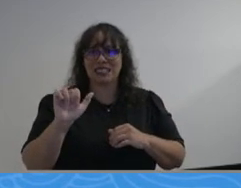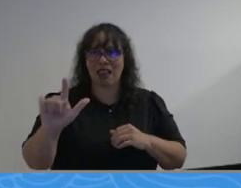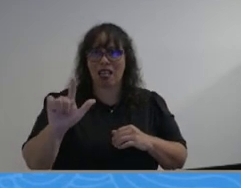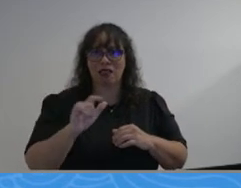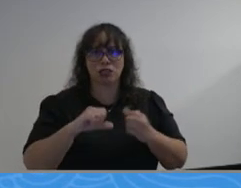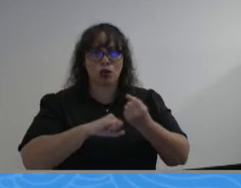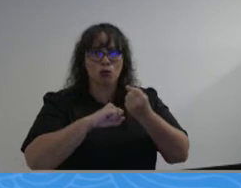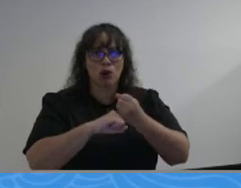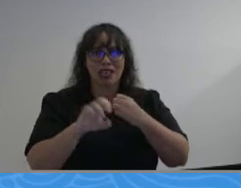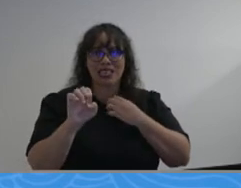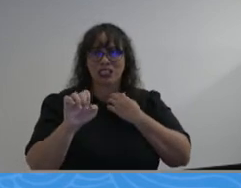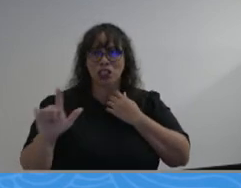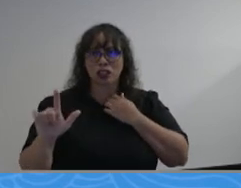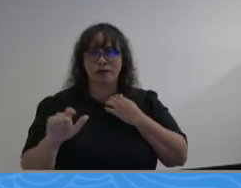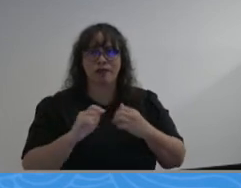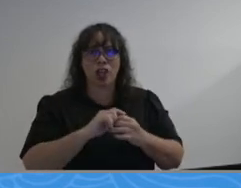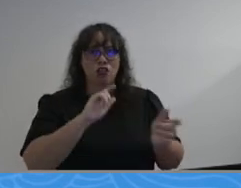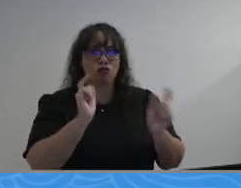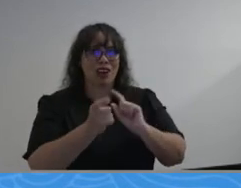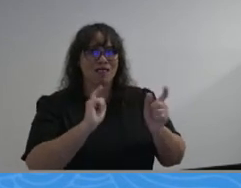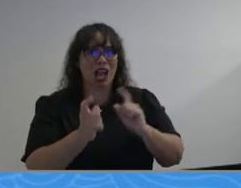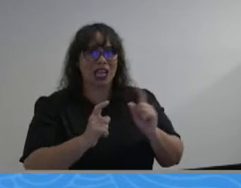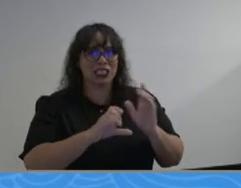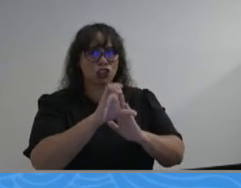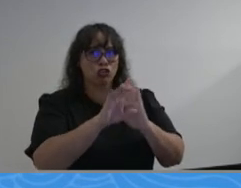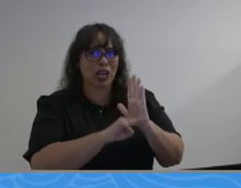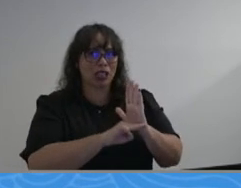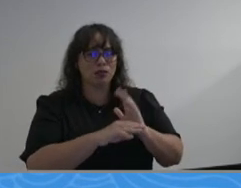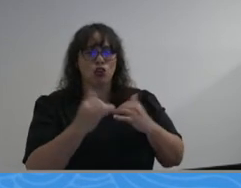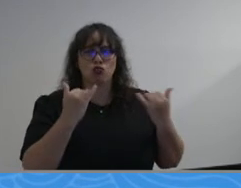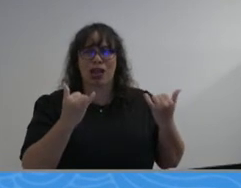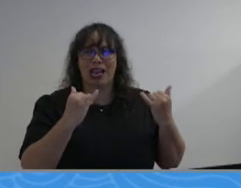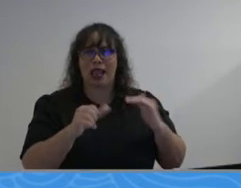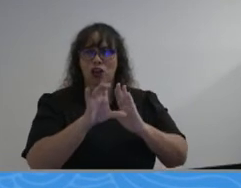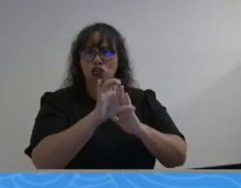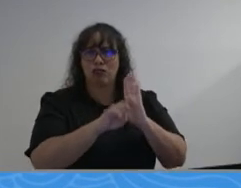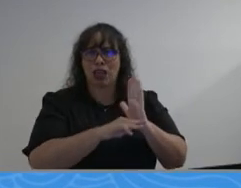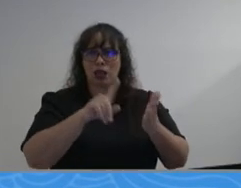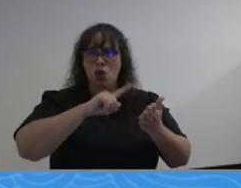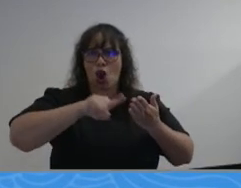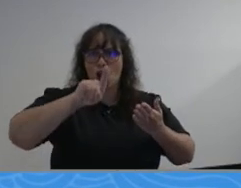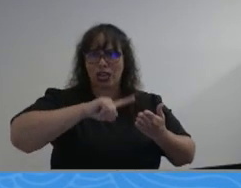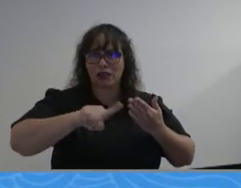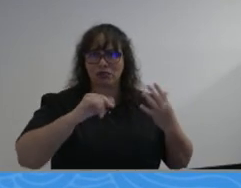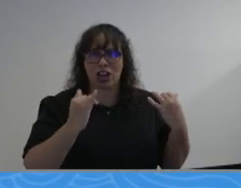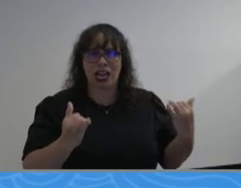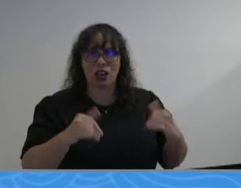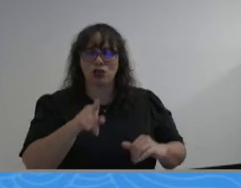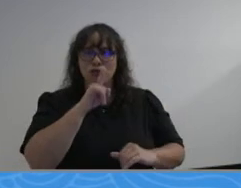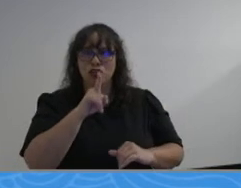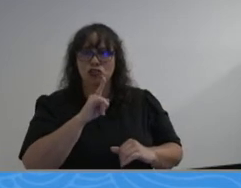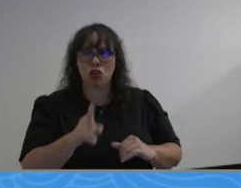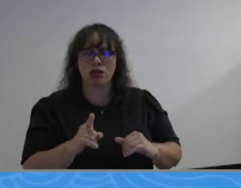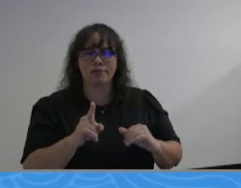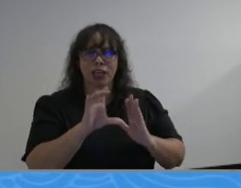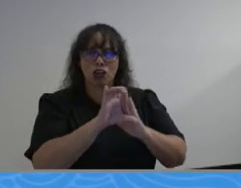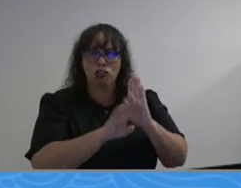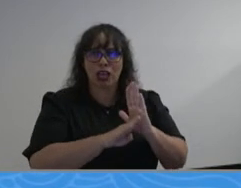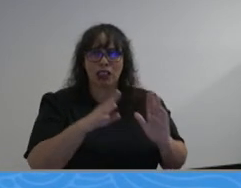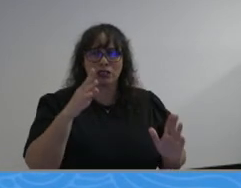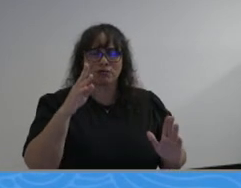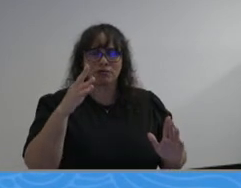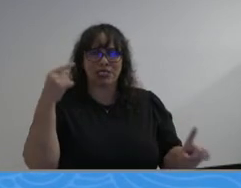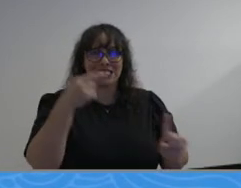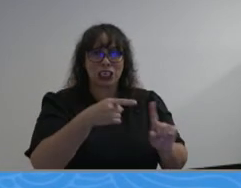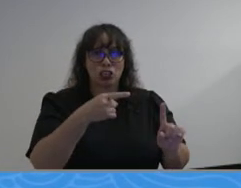the revised curriculum. So we're going through a curriculum audit right now so that we want to make sure that our curriculum in particular, that as Ms.